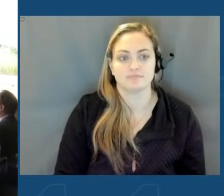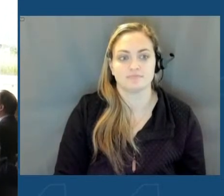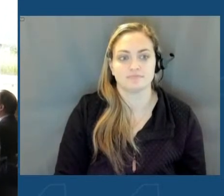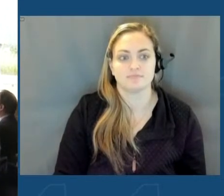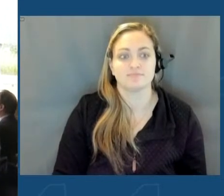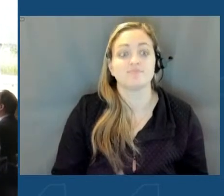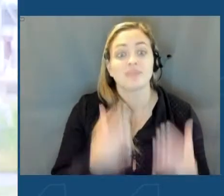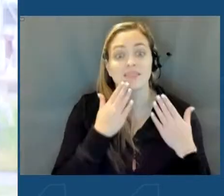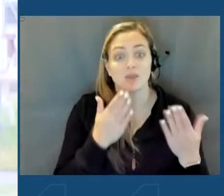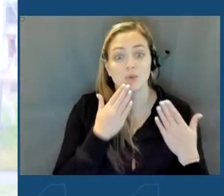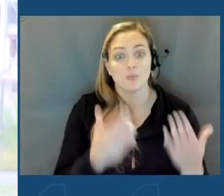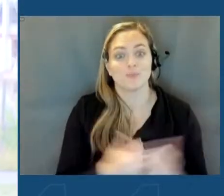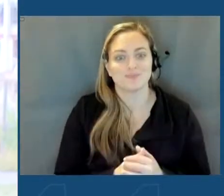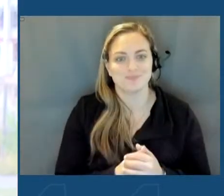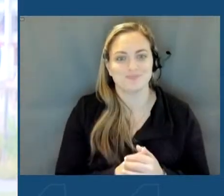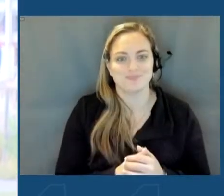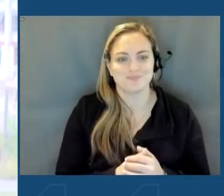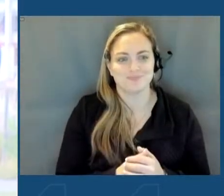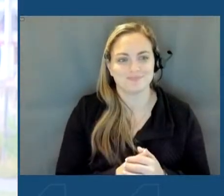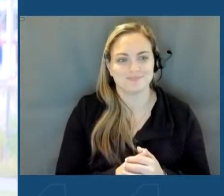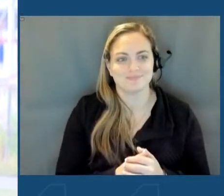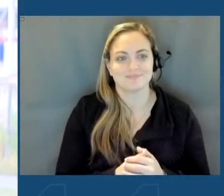Thank you.